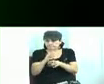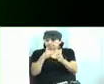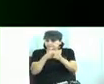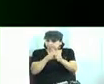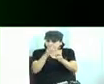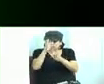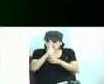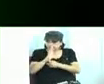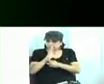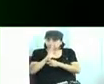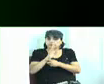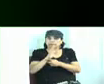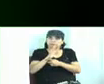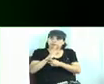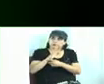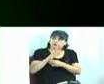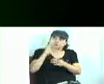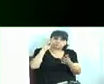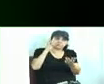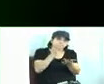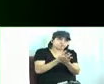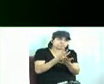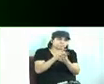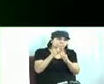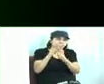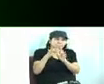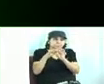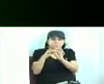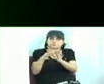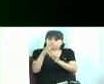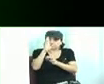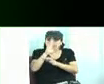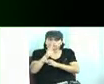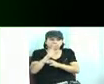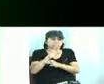witness to the word of God and the testimony of Jesus Christ.